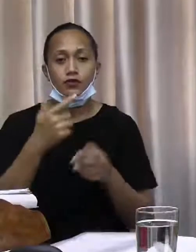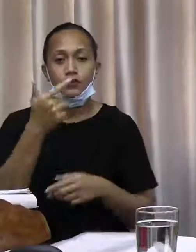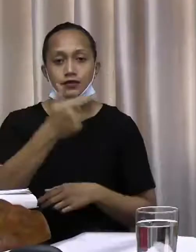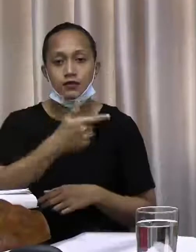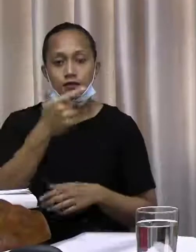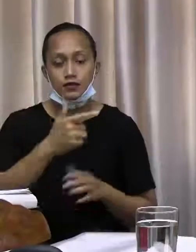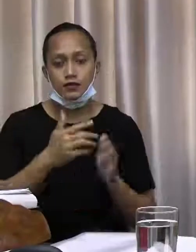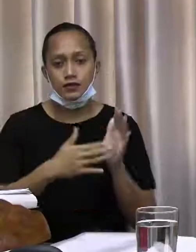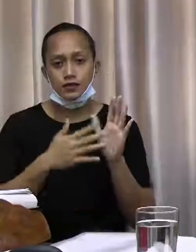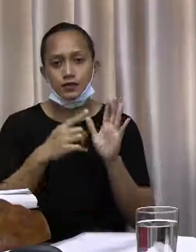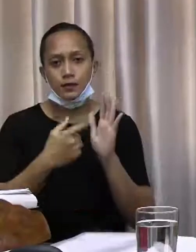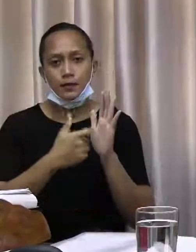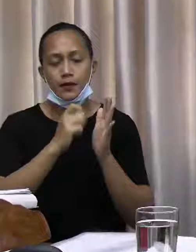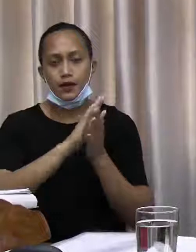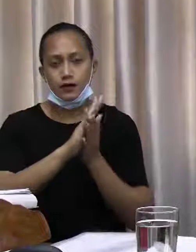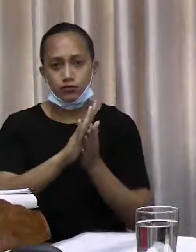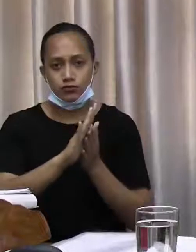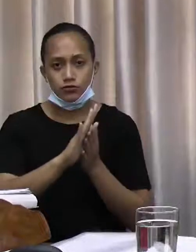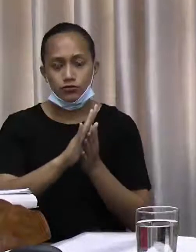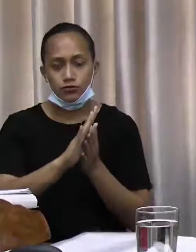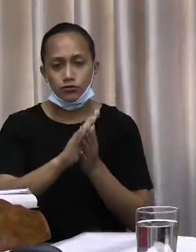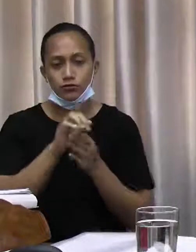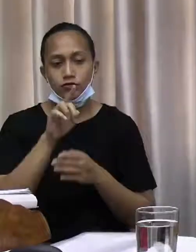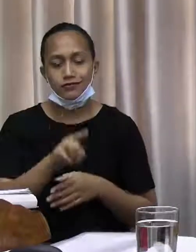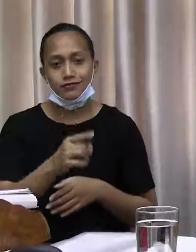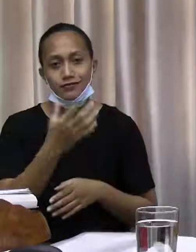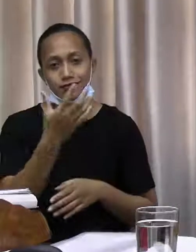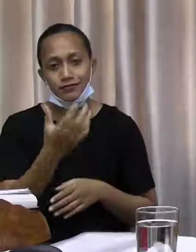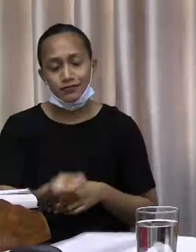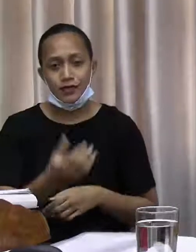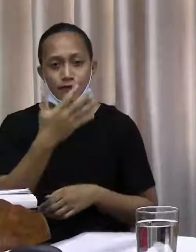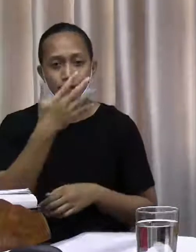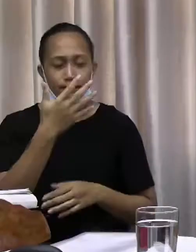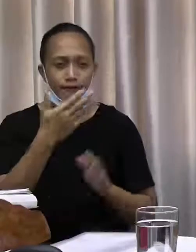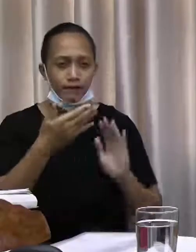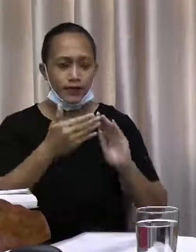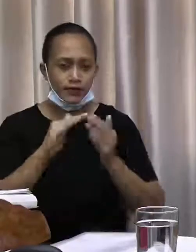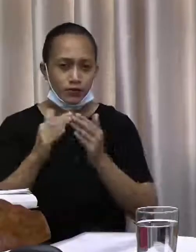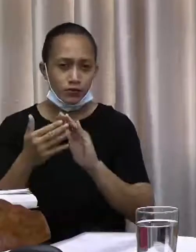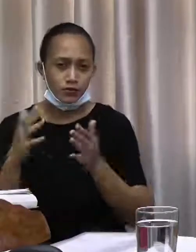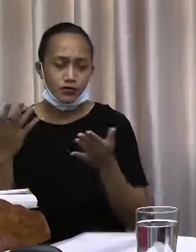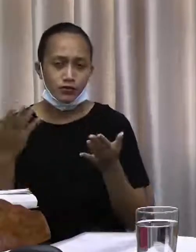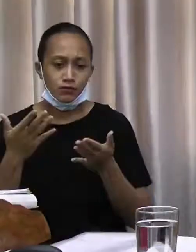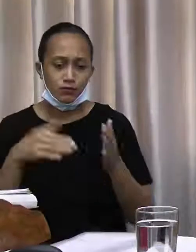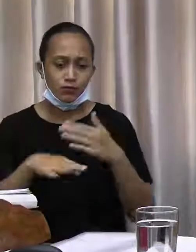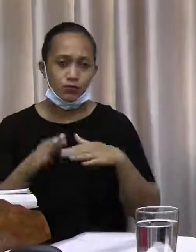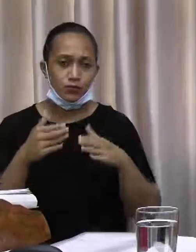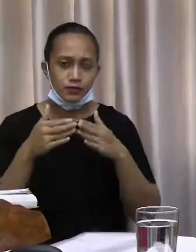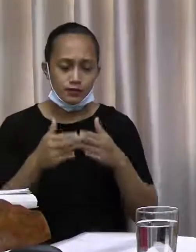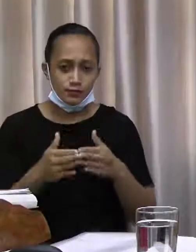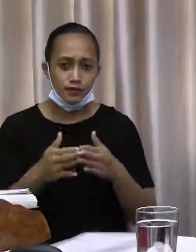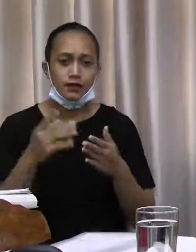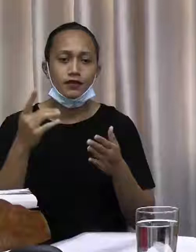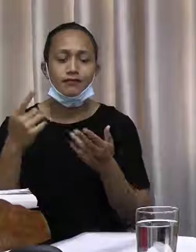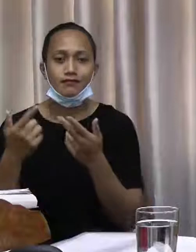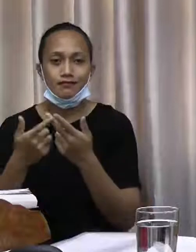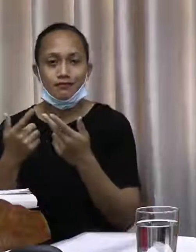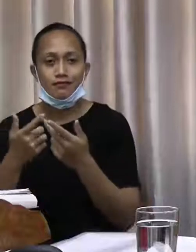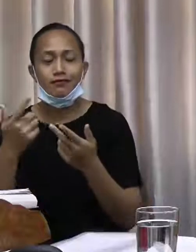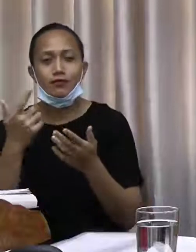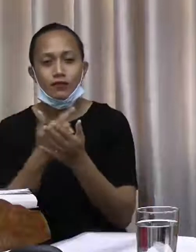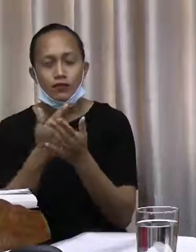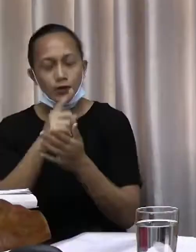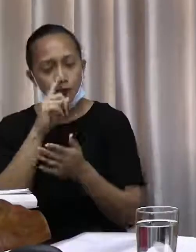of March. There are 5 community cases in Savaii, and the rest are in